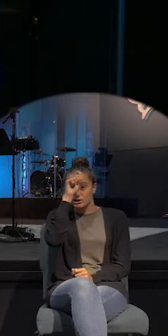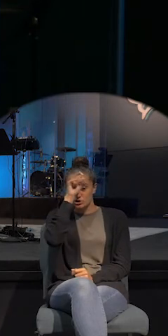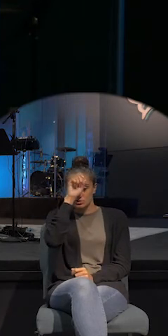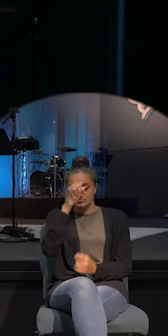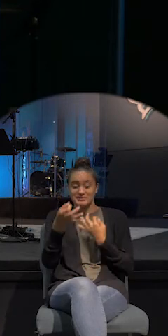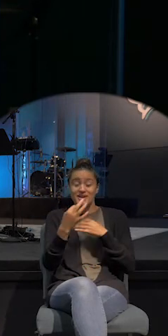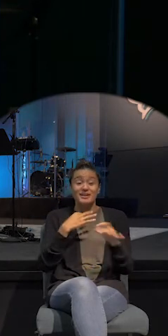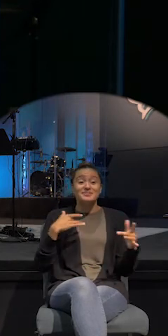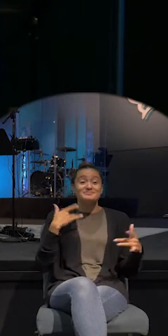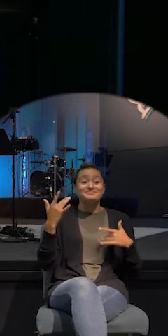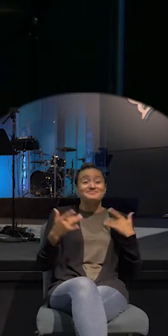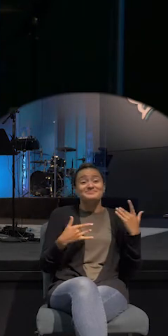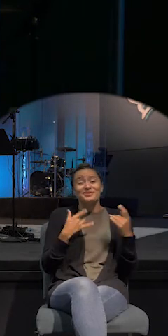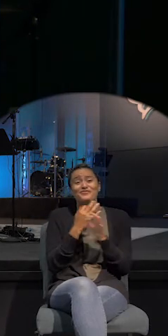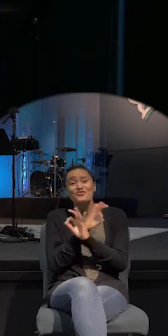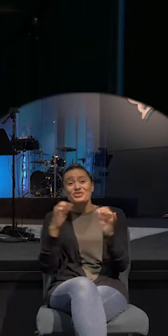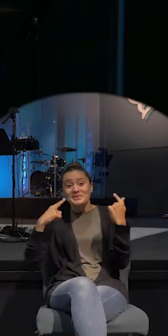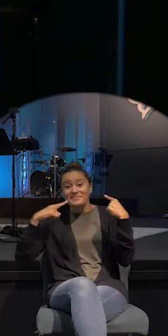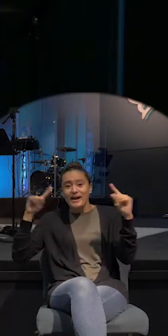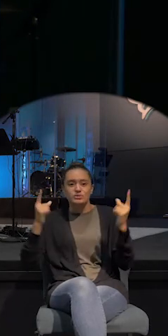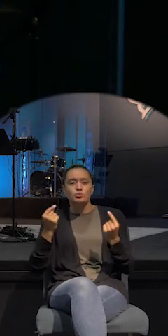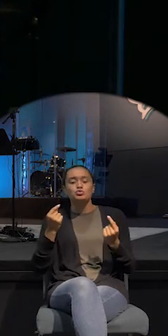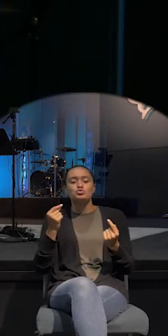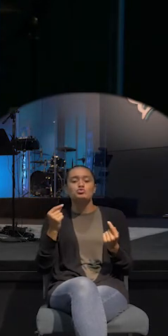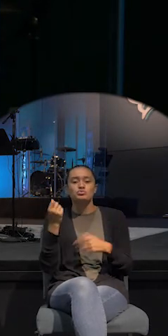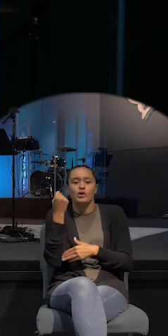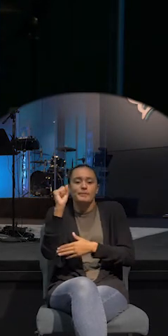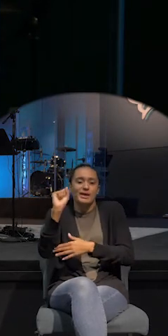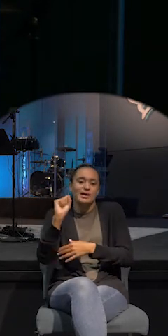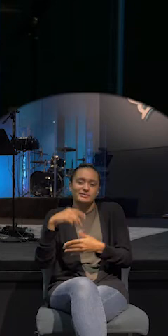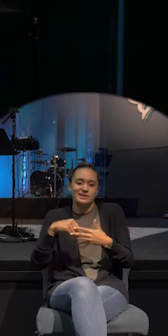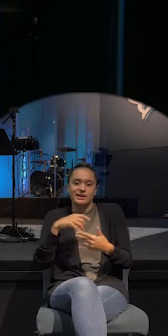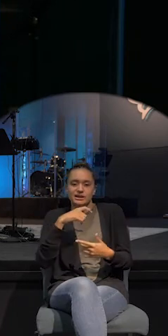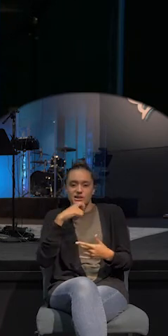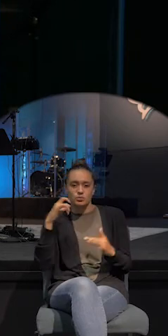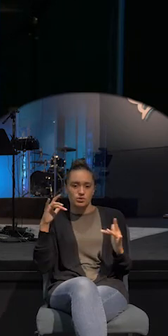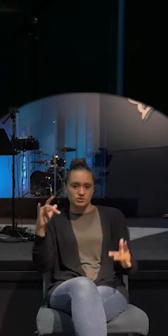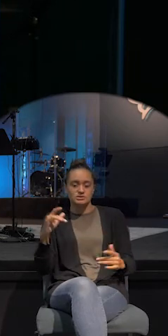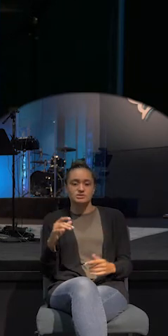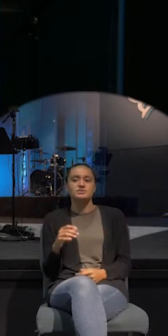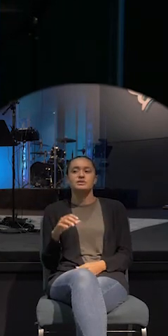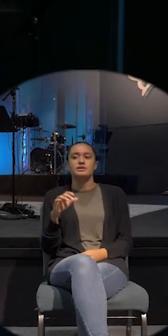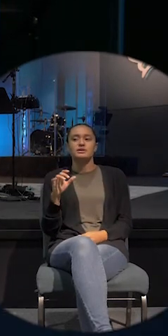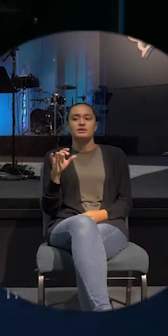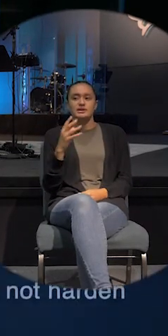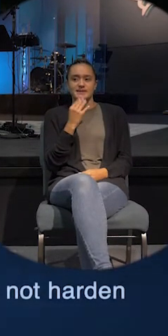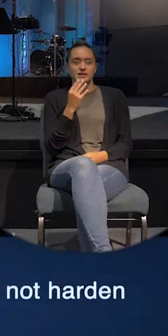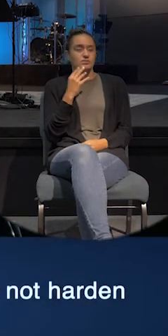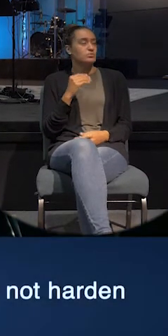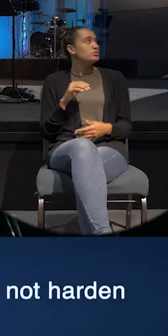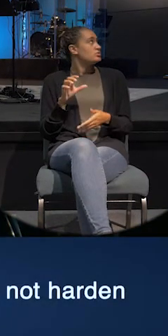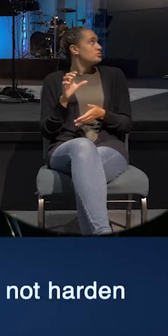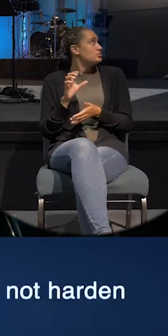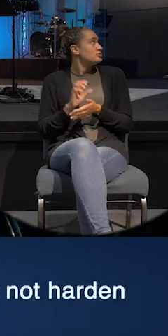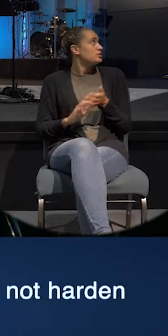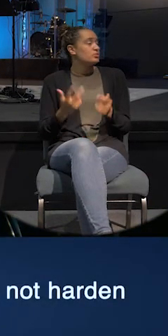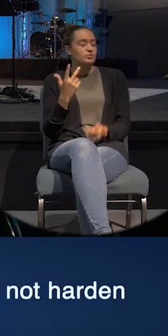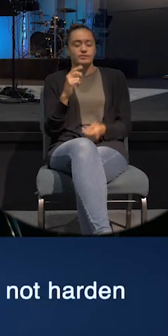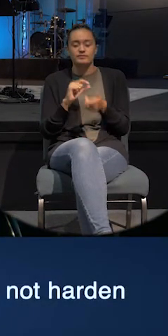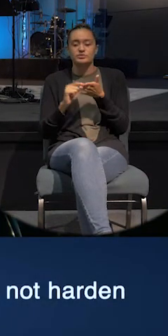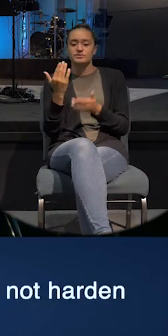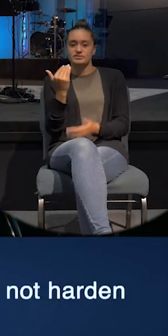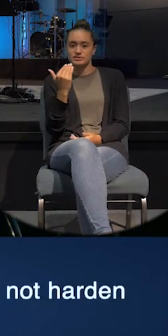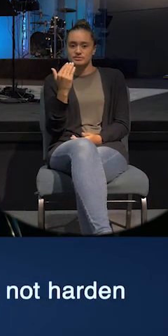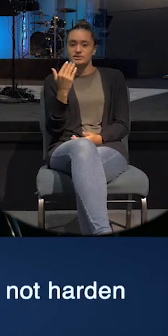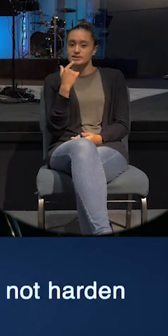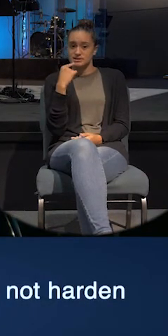they rebelled in the wilderness. The writer of Hebrews in chapter 3, verse 15 says, as has just been said, "Today, if